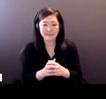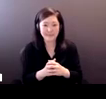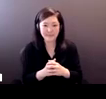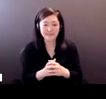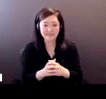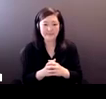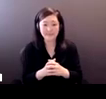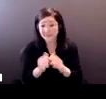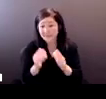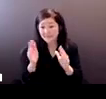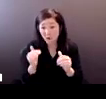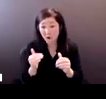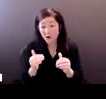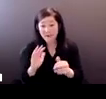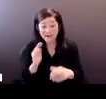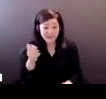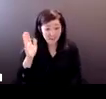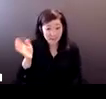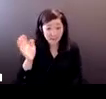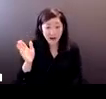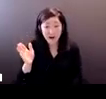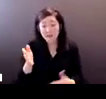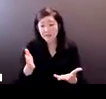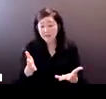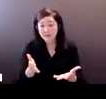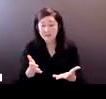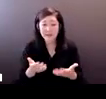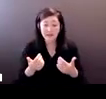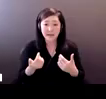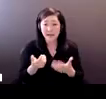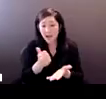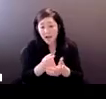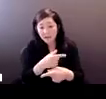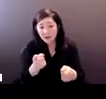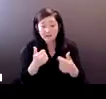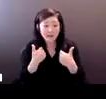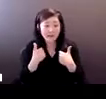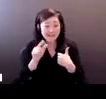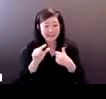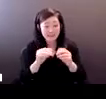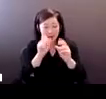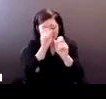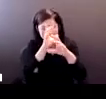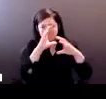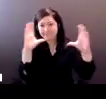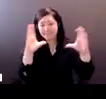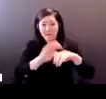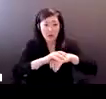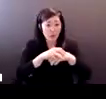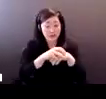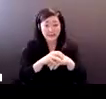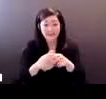our contribution has enhanced your understanding of coercive control and the need to continue